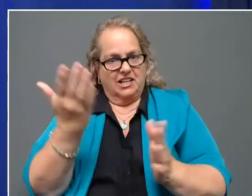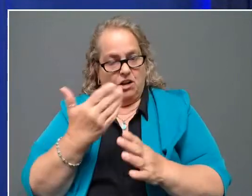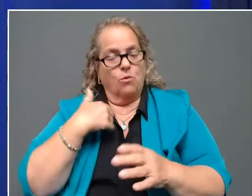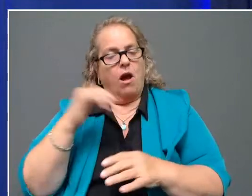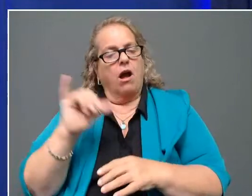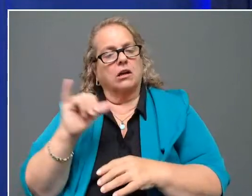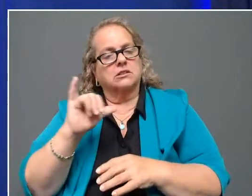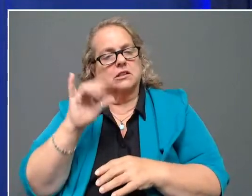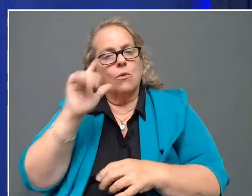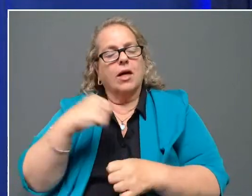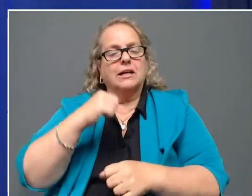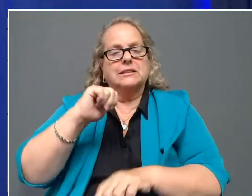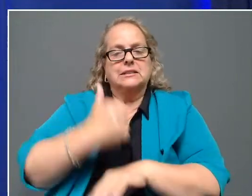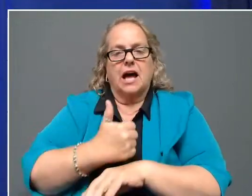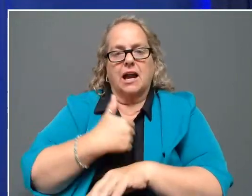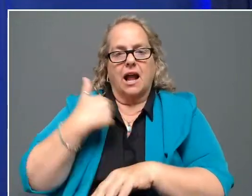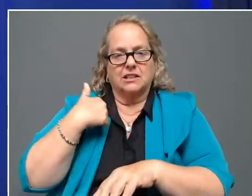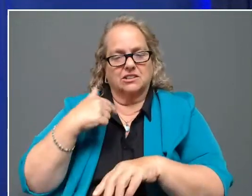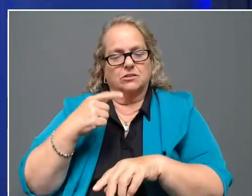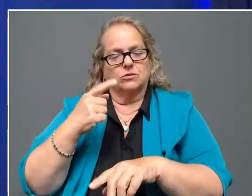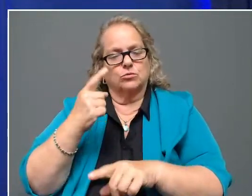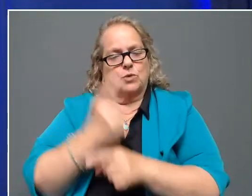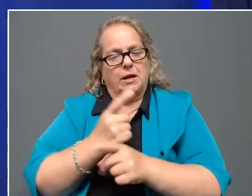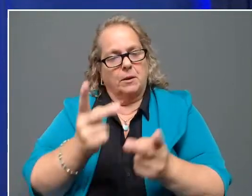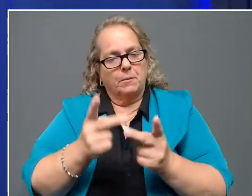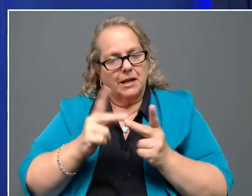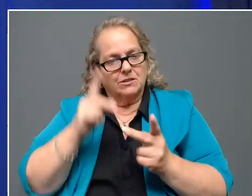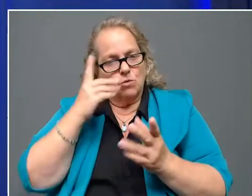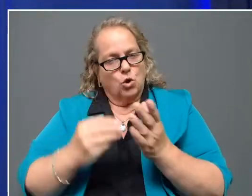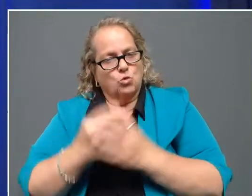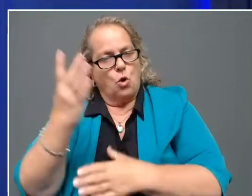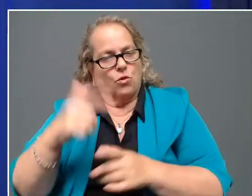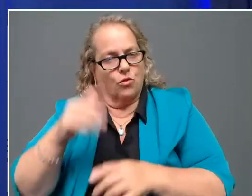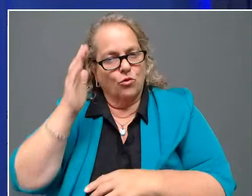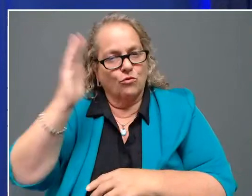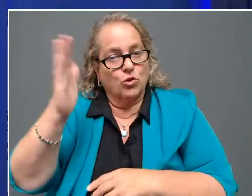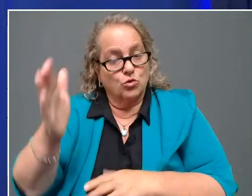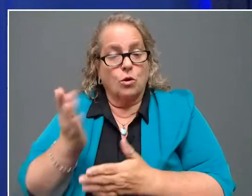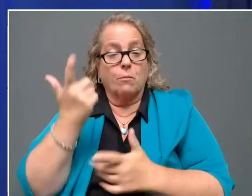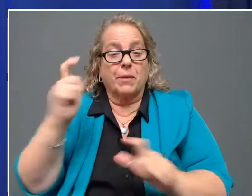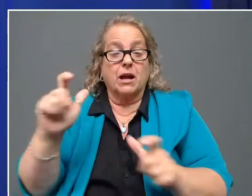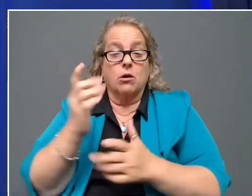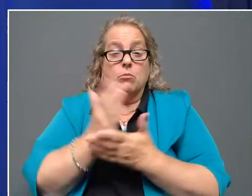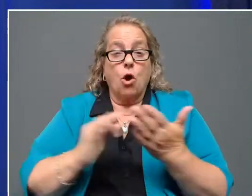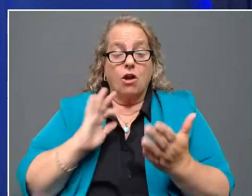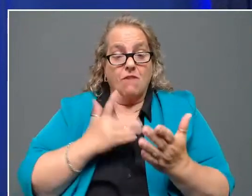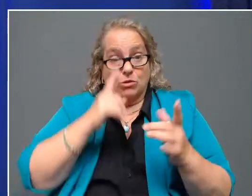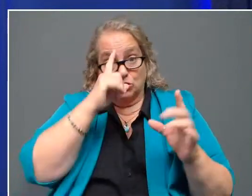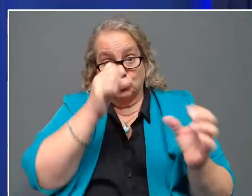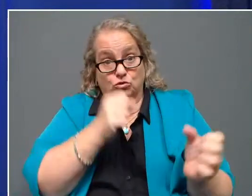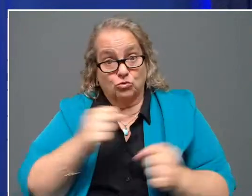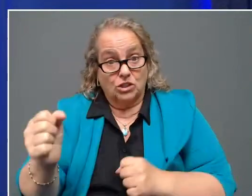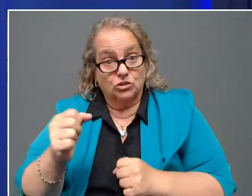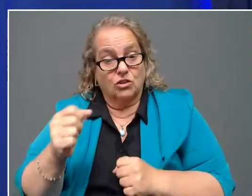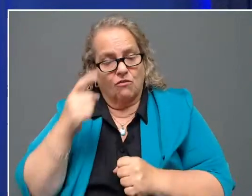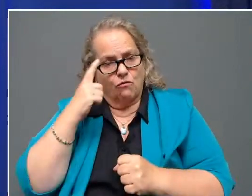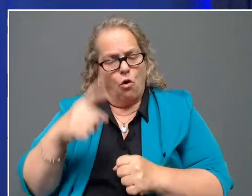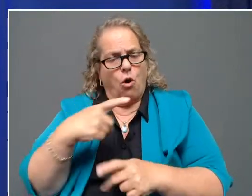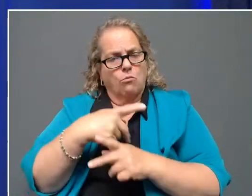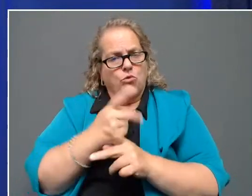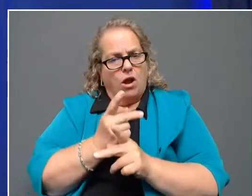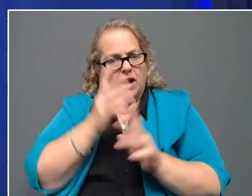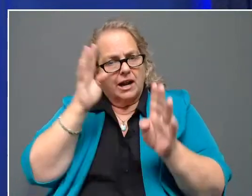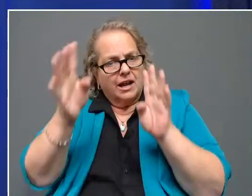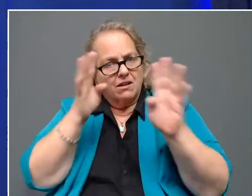future. It's a big part of our strategy to strengthen our company's product innovation and manufacturing